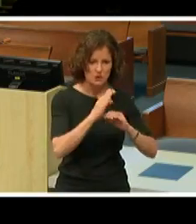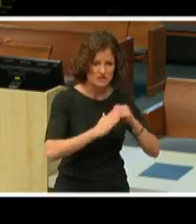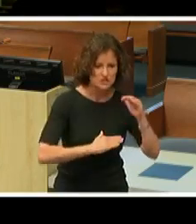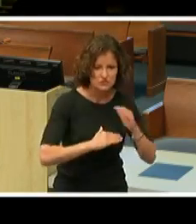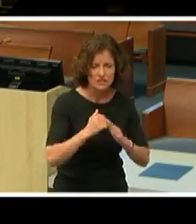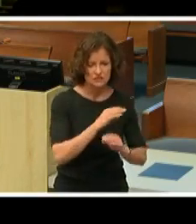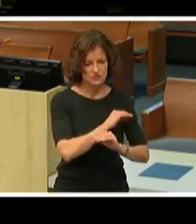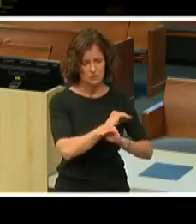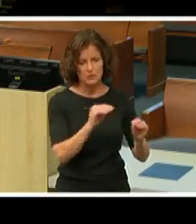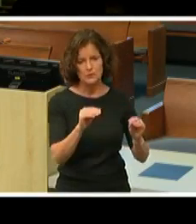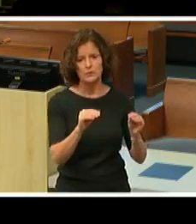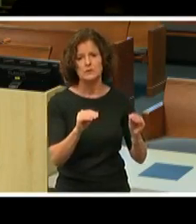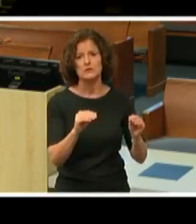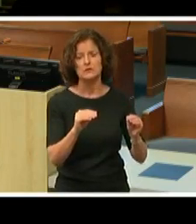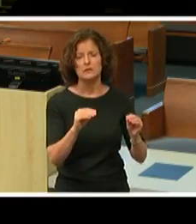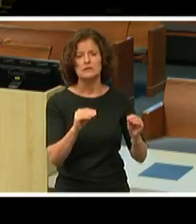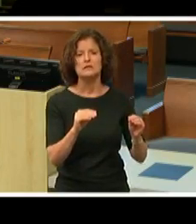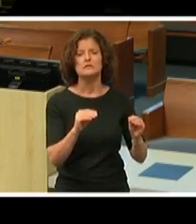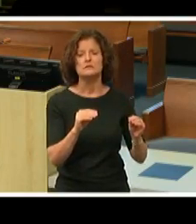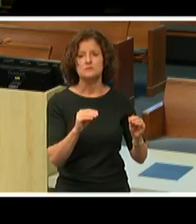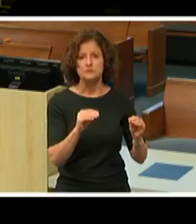no